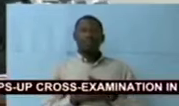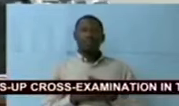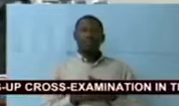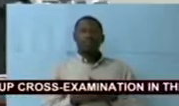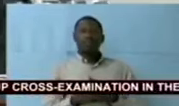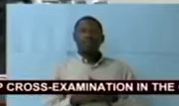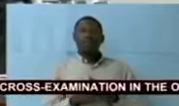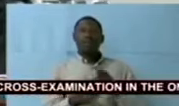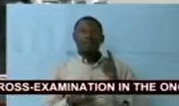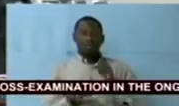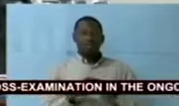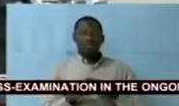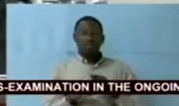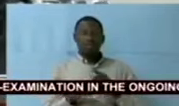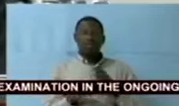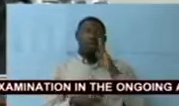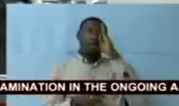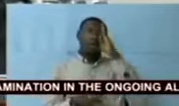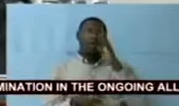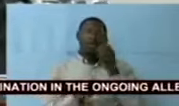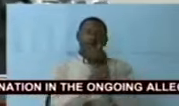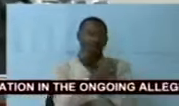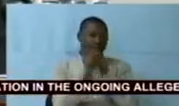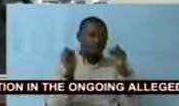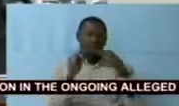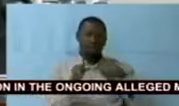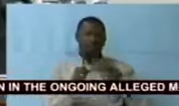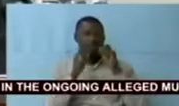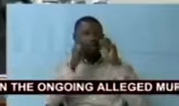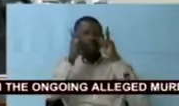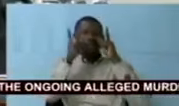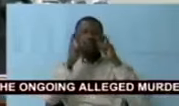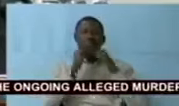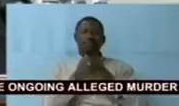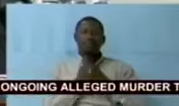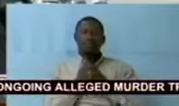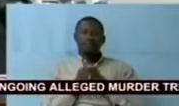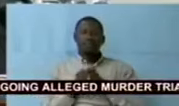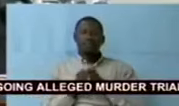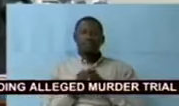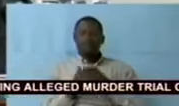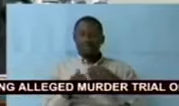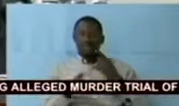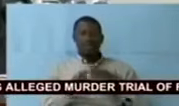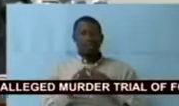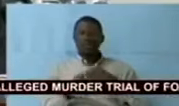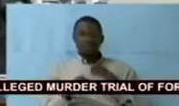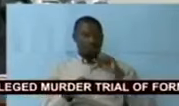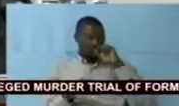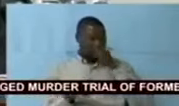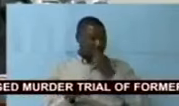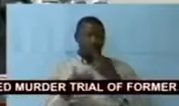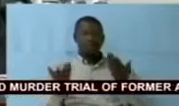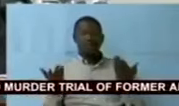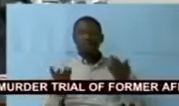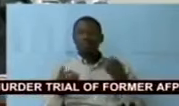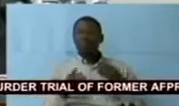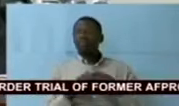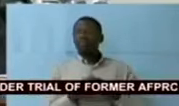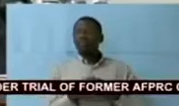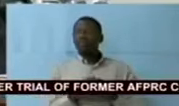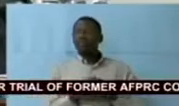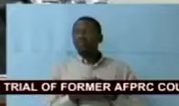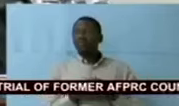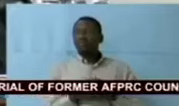then God saved my life. Bari alale niwo kanandi. Because I would have been dead. Kato aketa nyamin asekeno